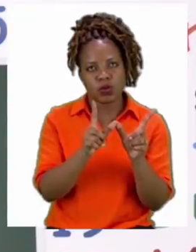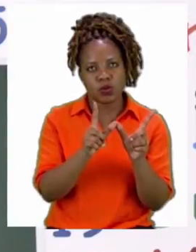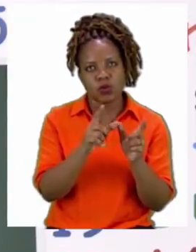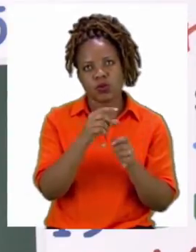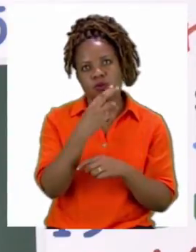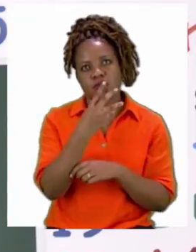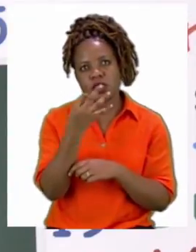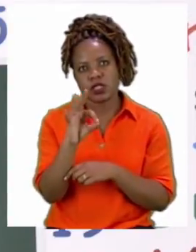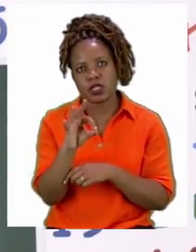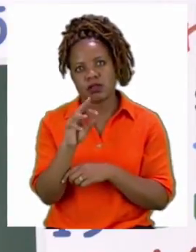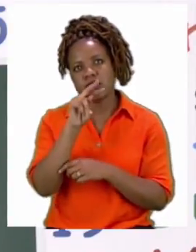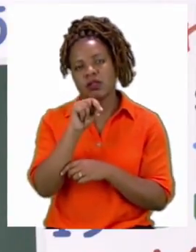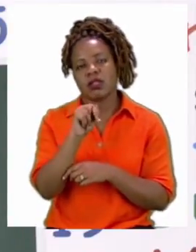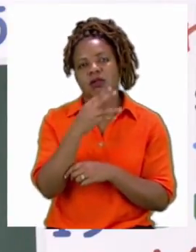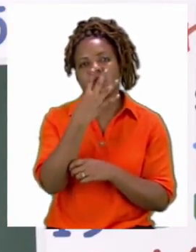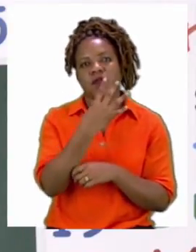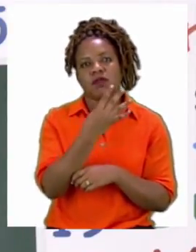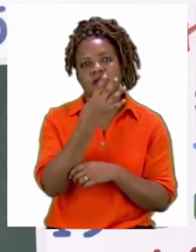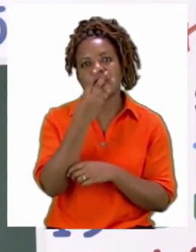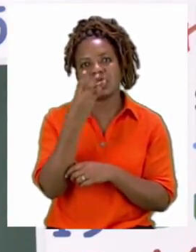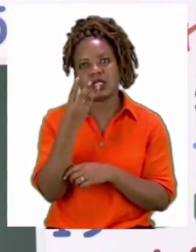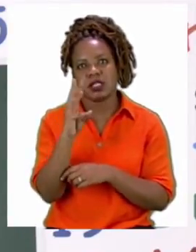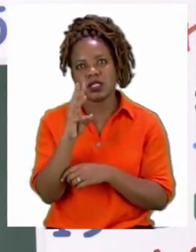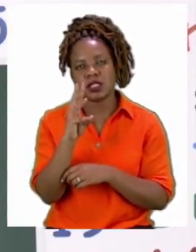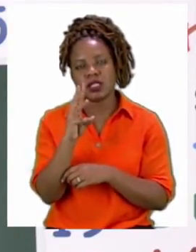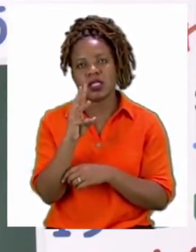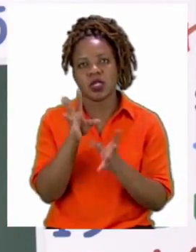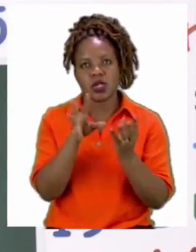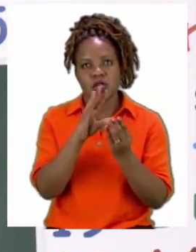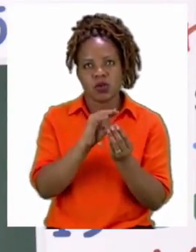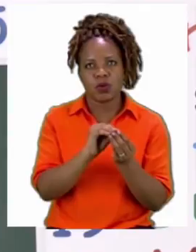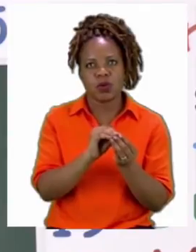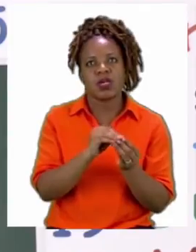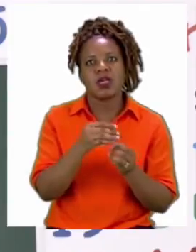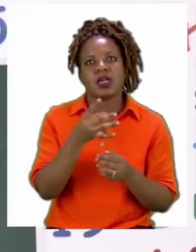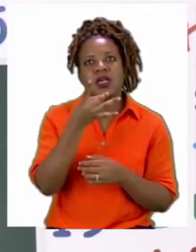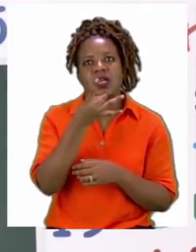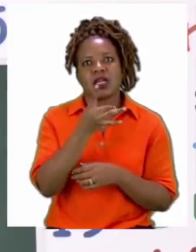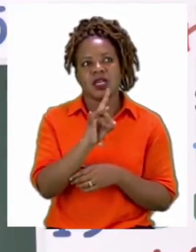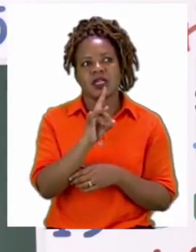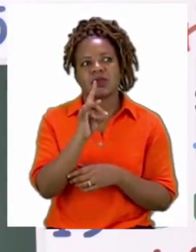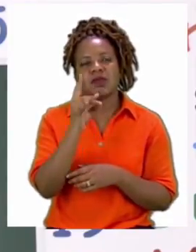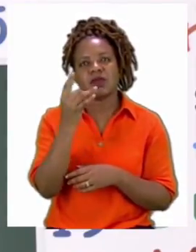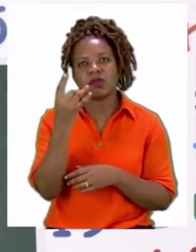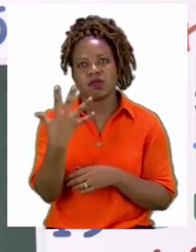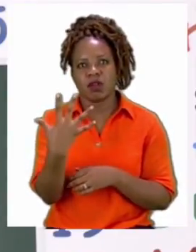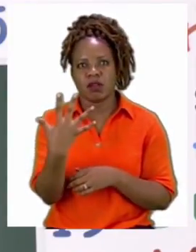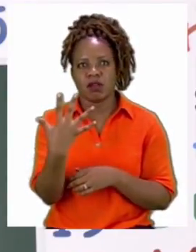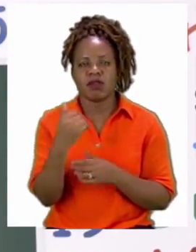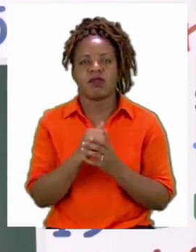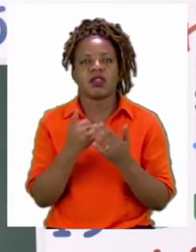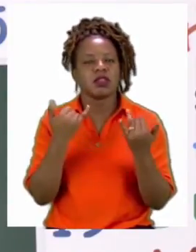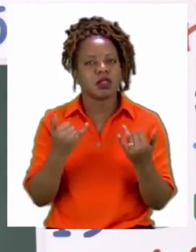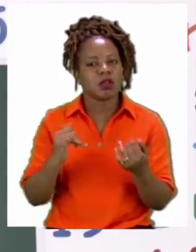going to continue with our story. Remember, we are trying to find out how many